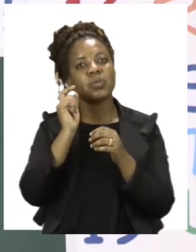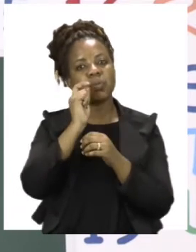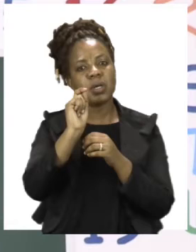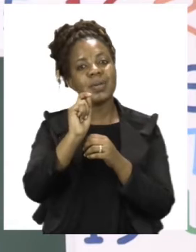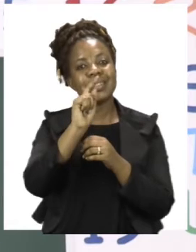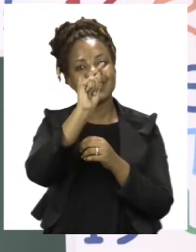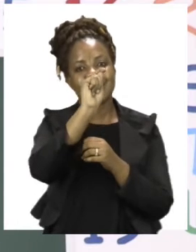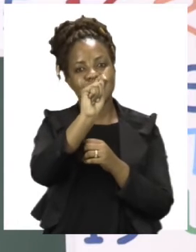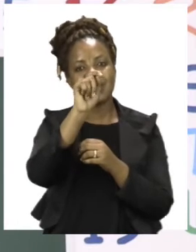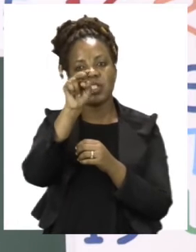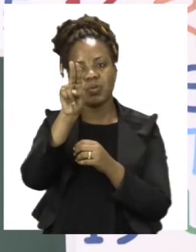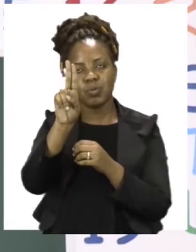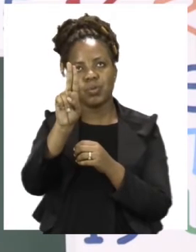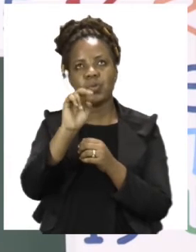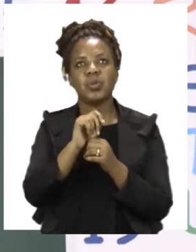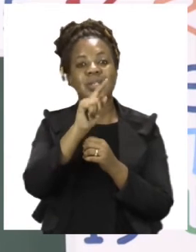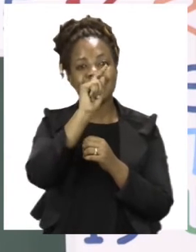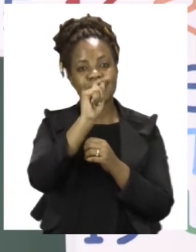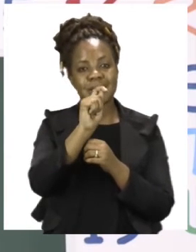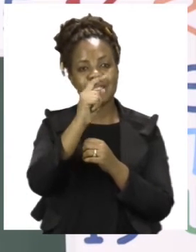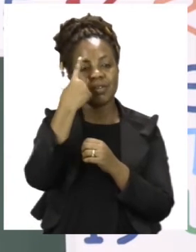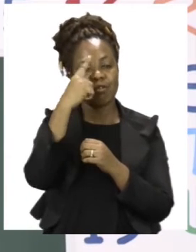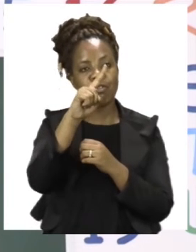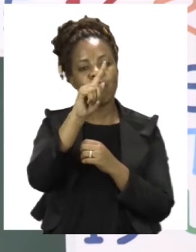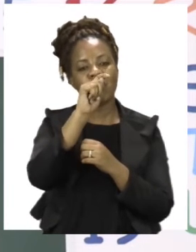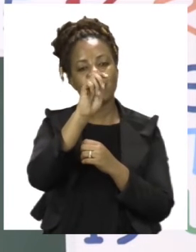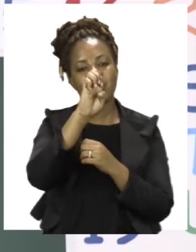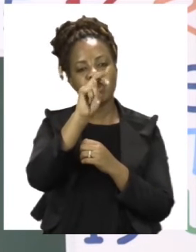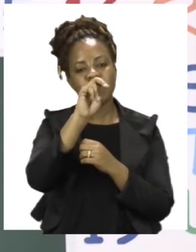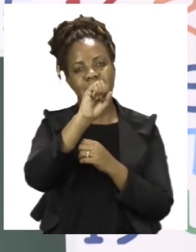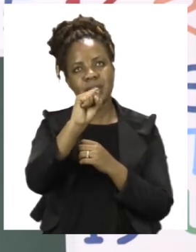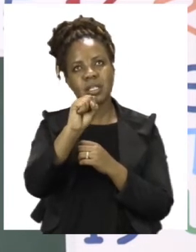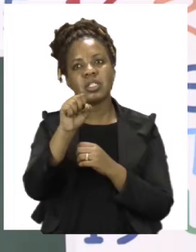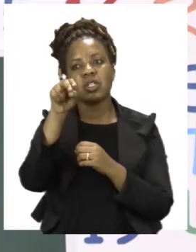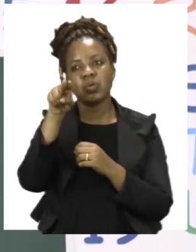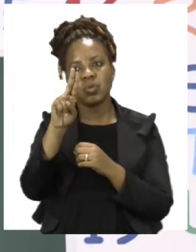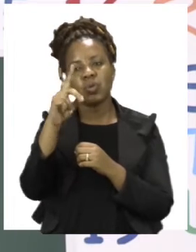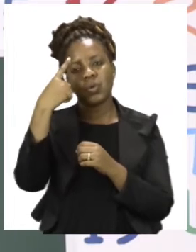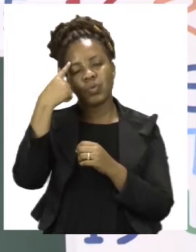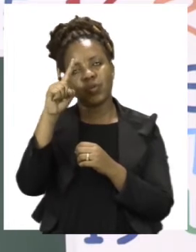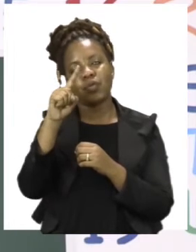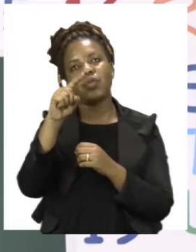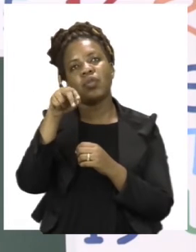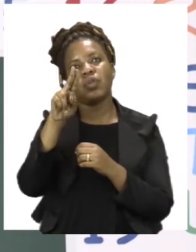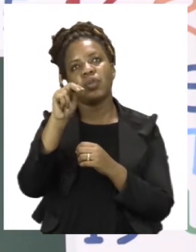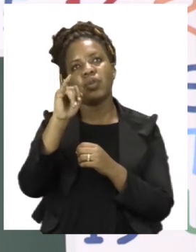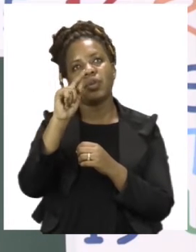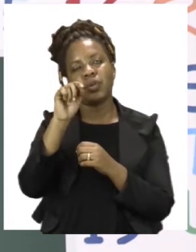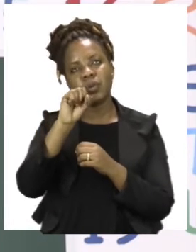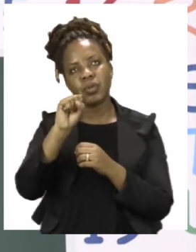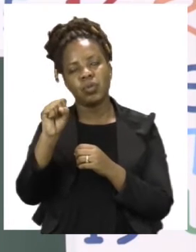tens, and then we put our units on top so that we don't get